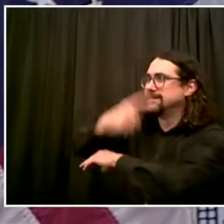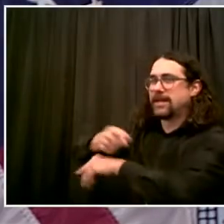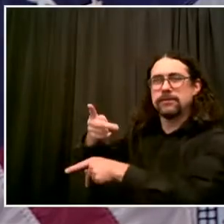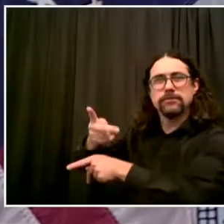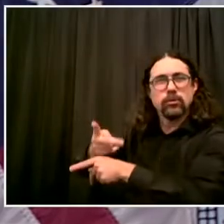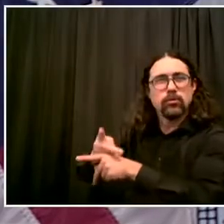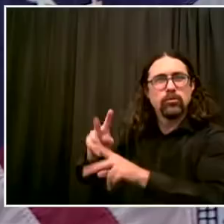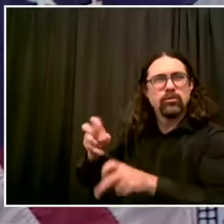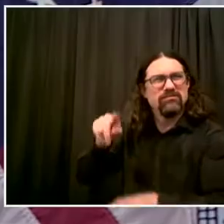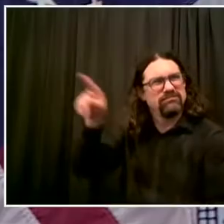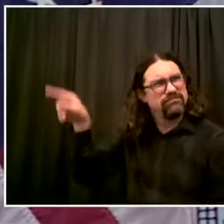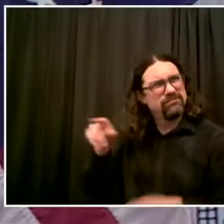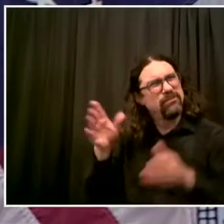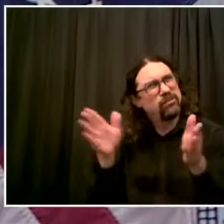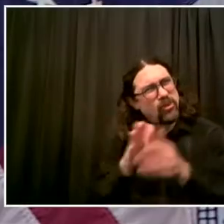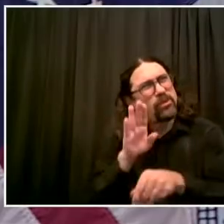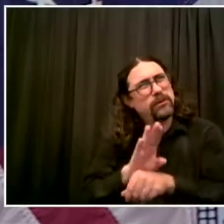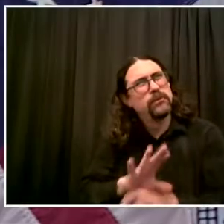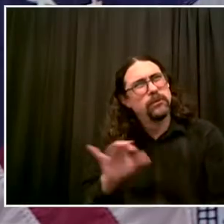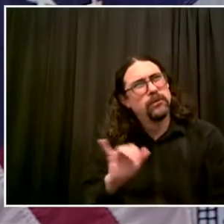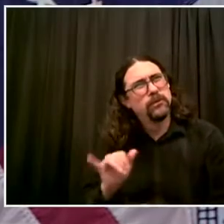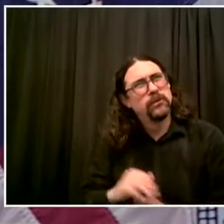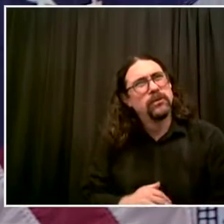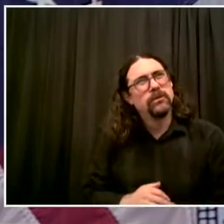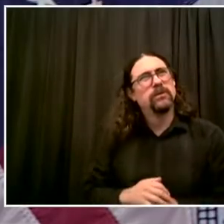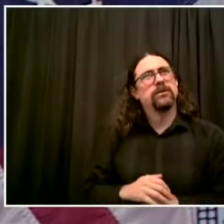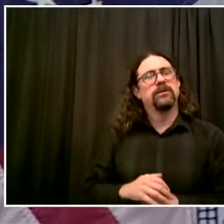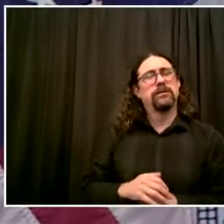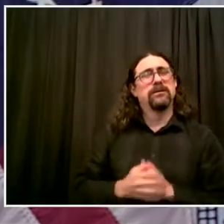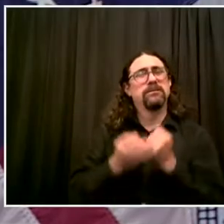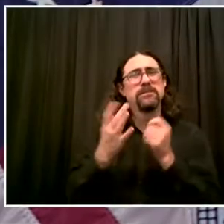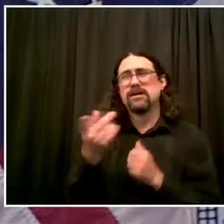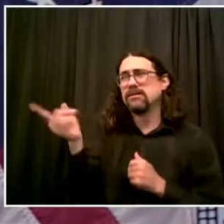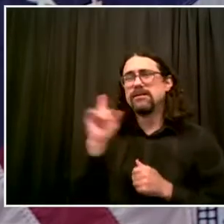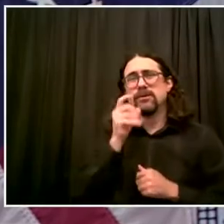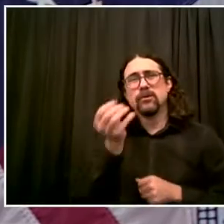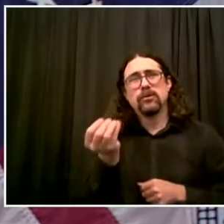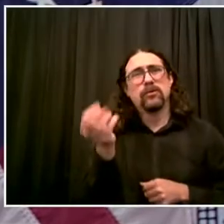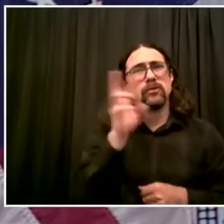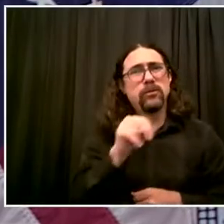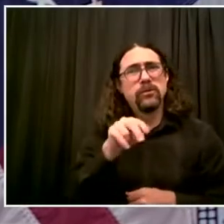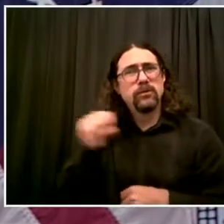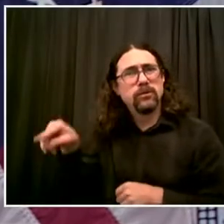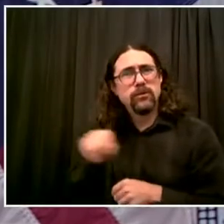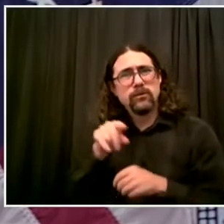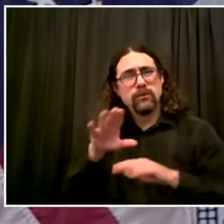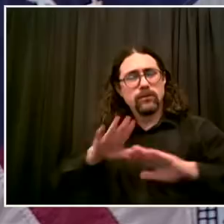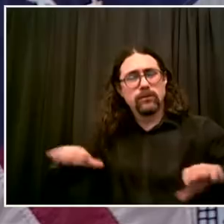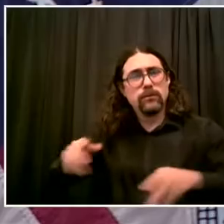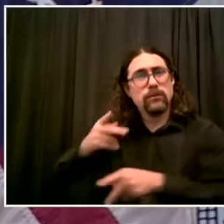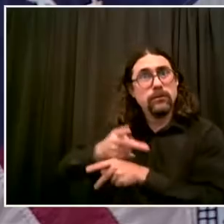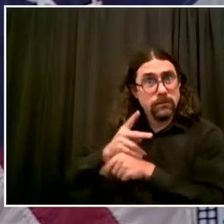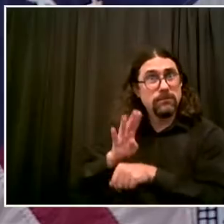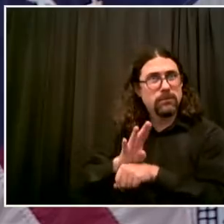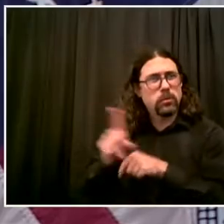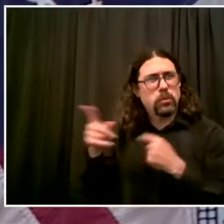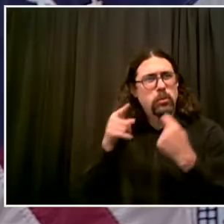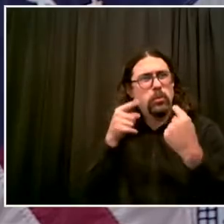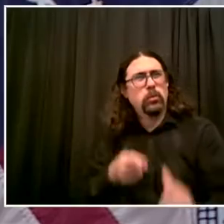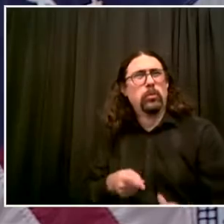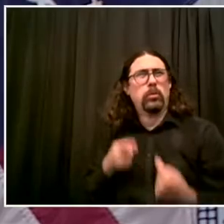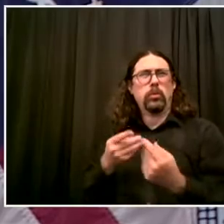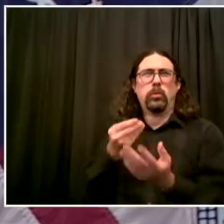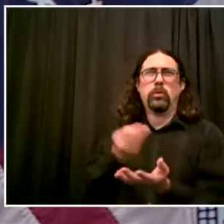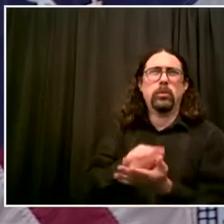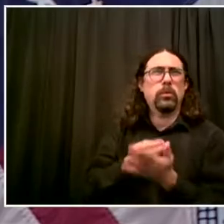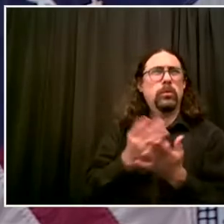for them to reopen. The state is making $65 million in federal CARES money available to child care centers to reopen, but